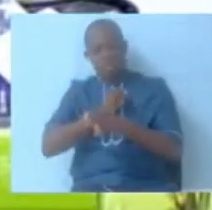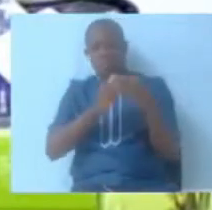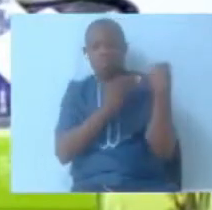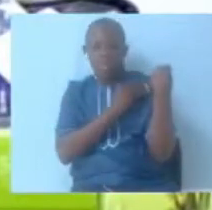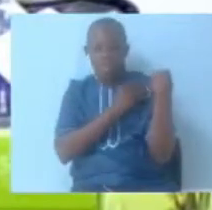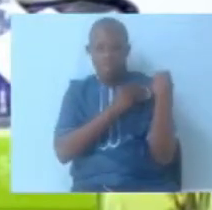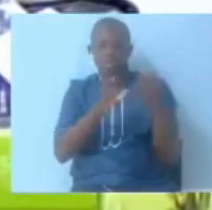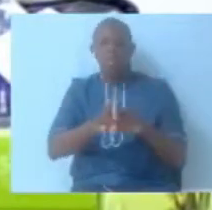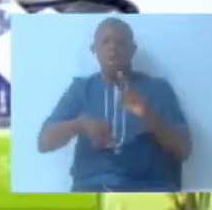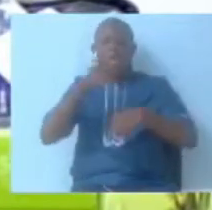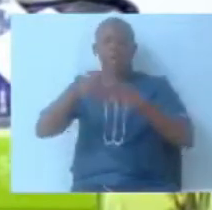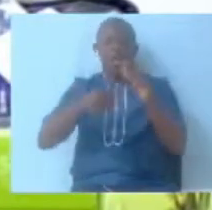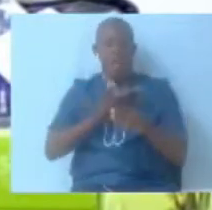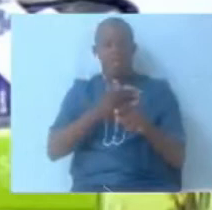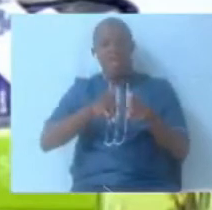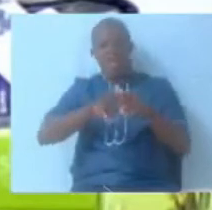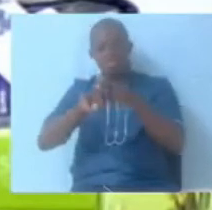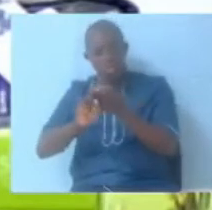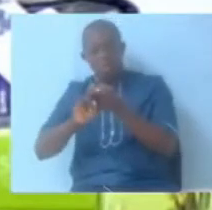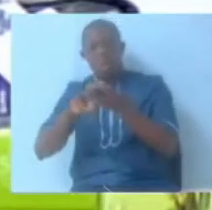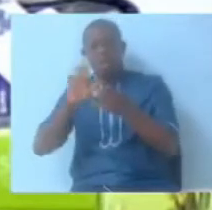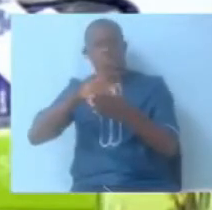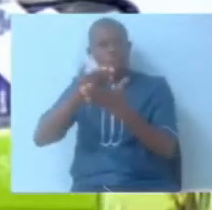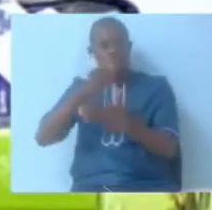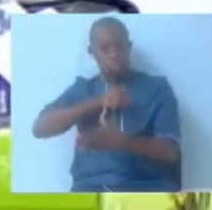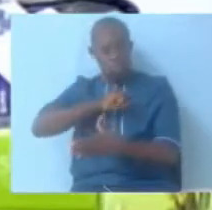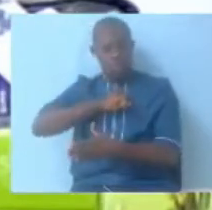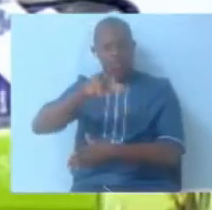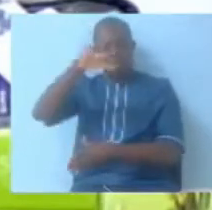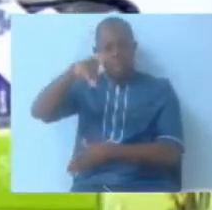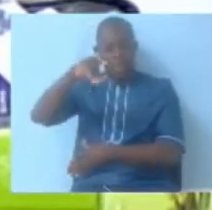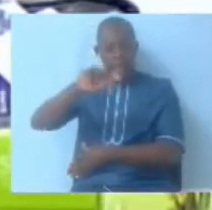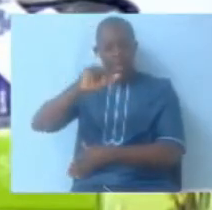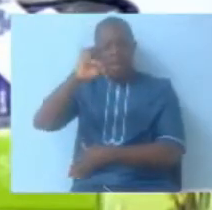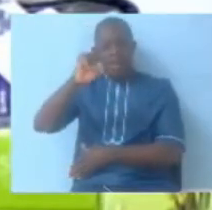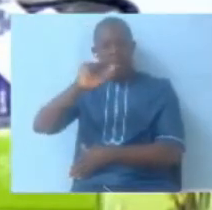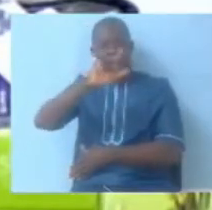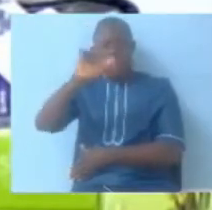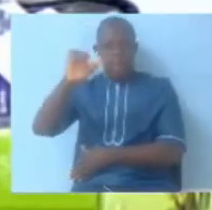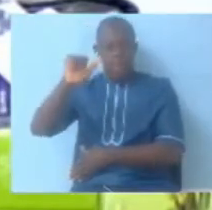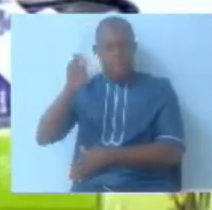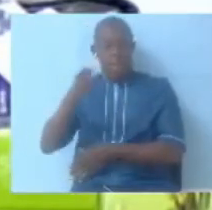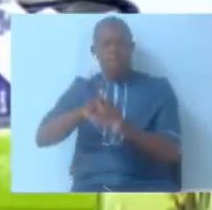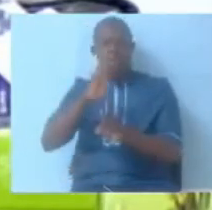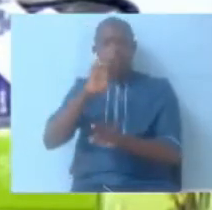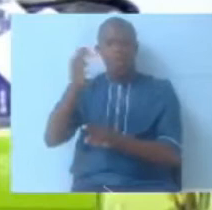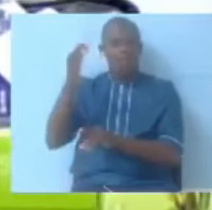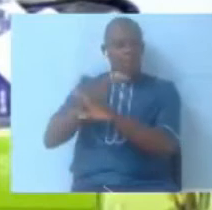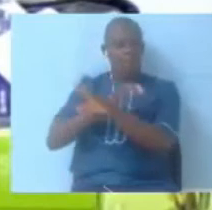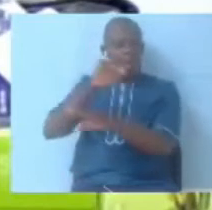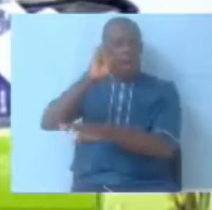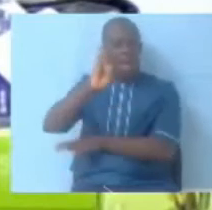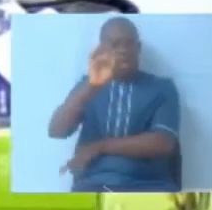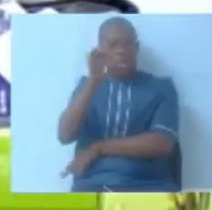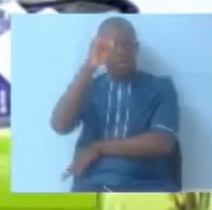Inspector General of Police, Pasala Jang. Bitung anatake moti memarata wo failo lubela anin kolu men ya lonka yetaraje bar bitung fanan